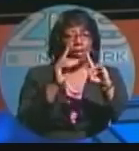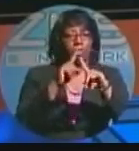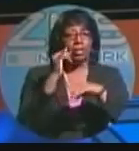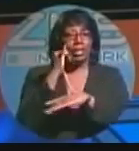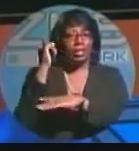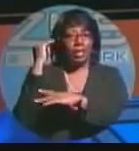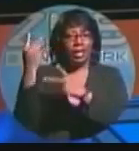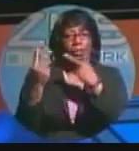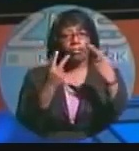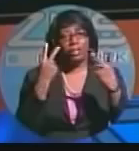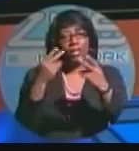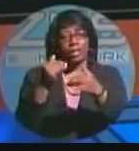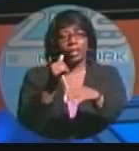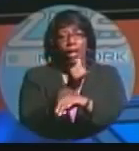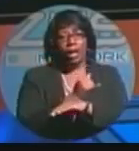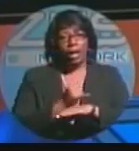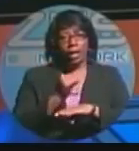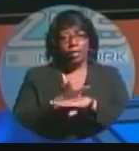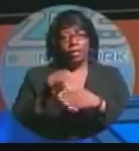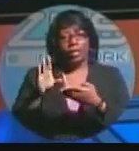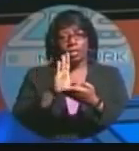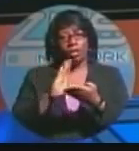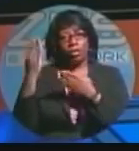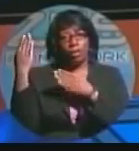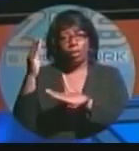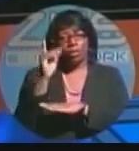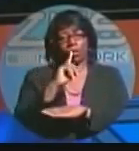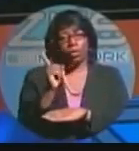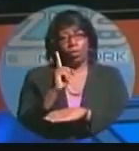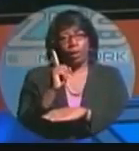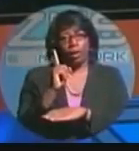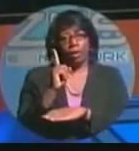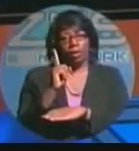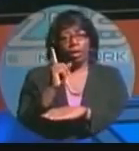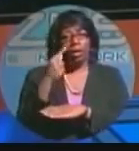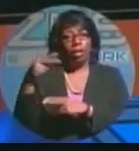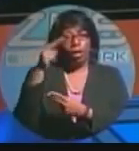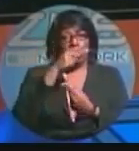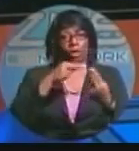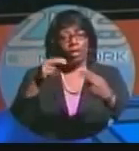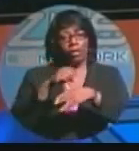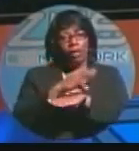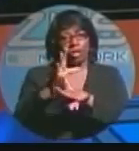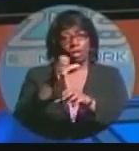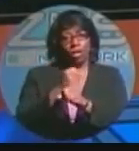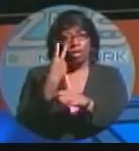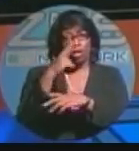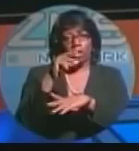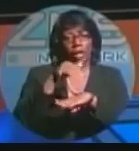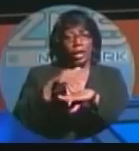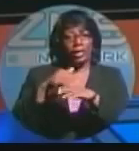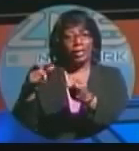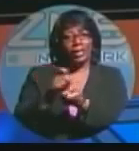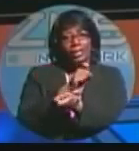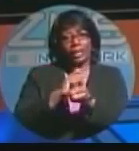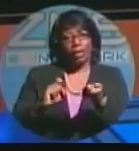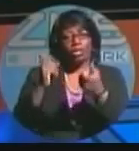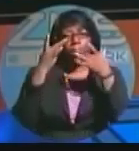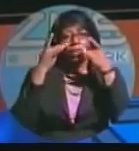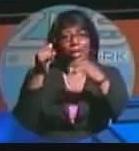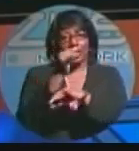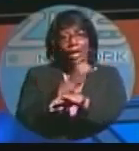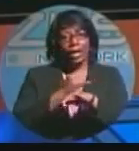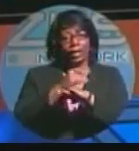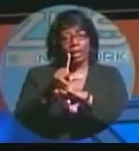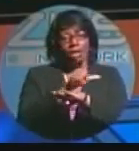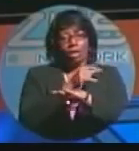he visited islands in the central Bahamas. That's where the Hurricane Advisory Council got a first-hand look at the damage in Cat Island and